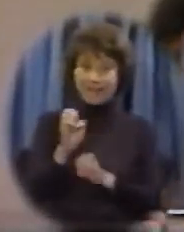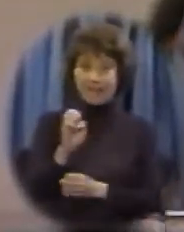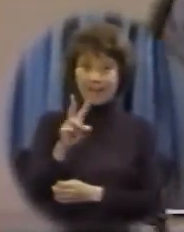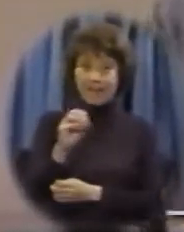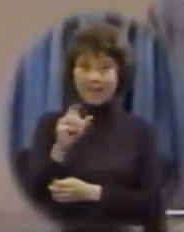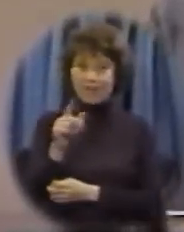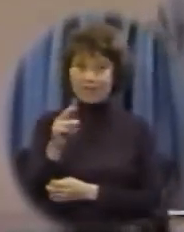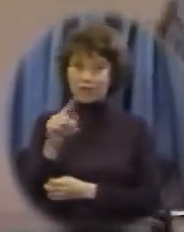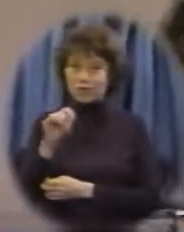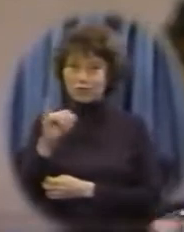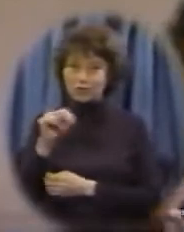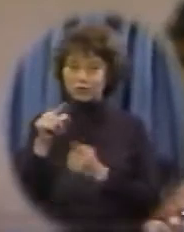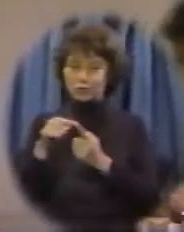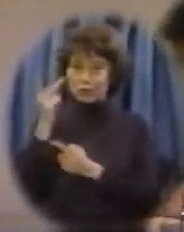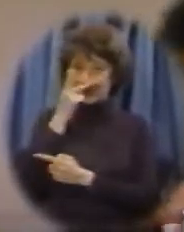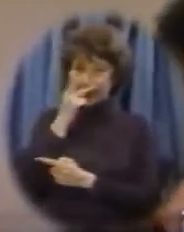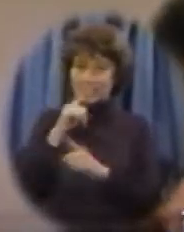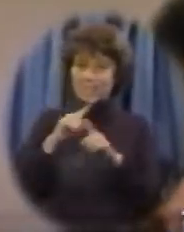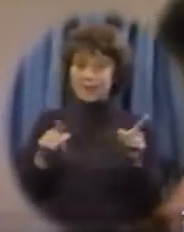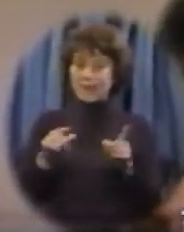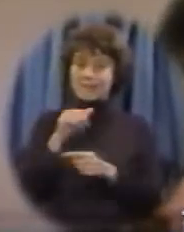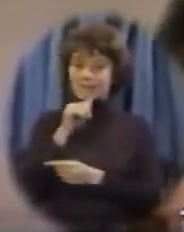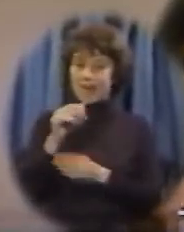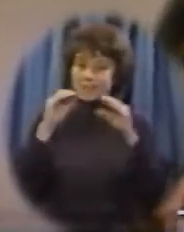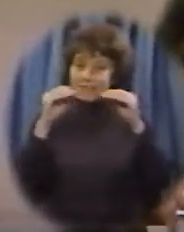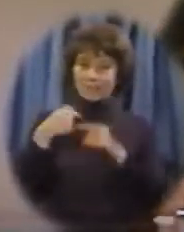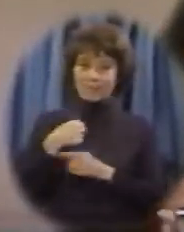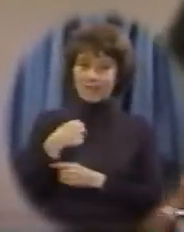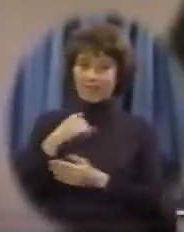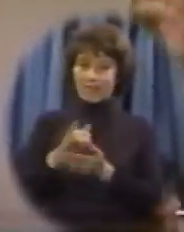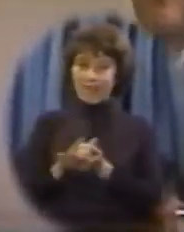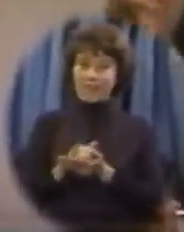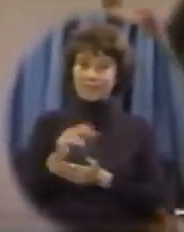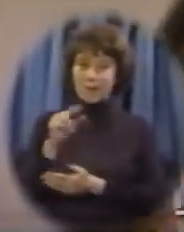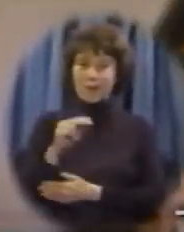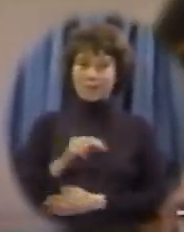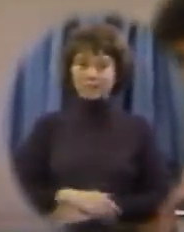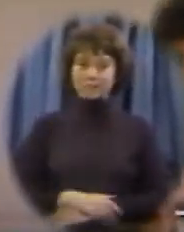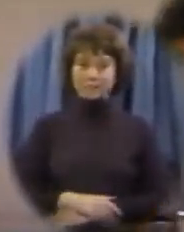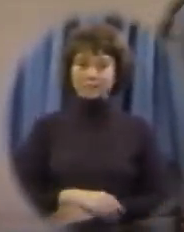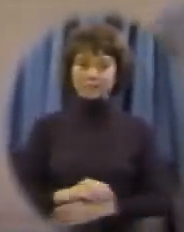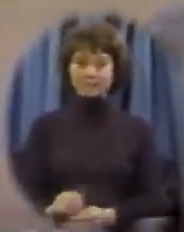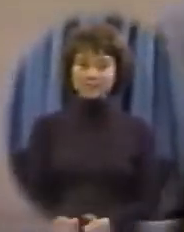something. I'll stack my cards with any son of an ape I've ever met. Amen.